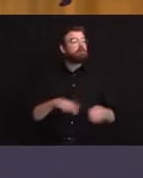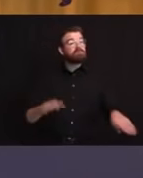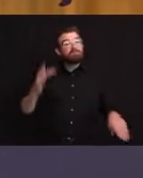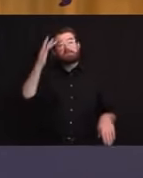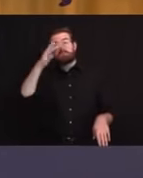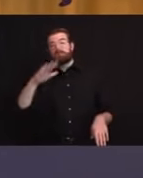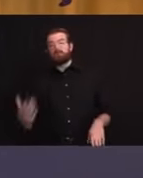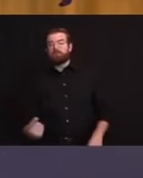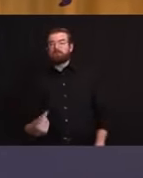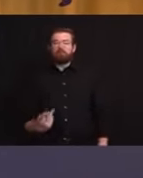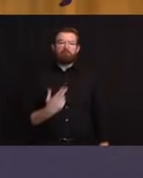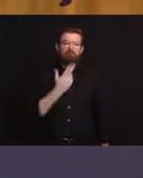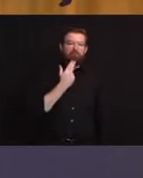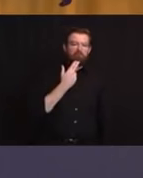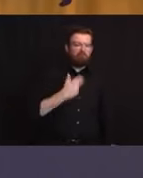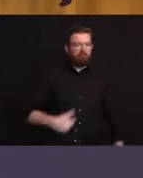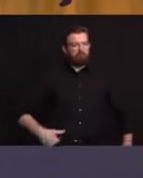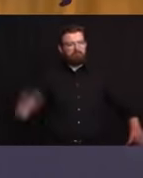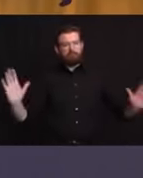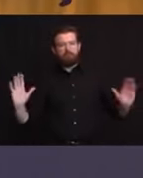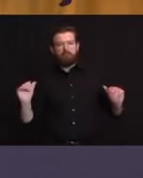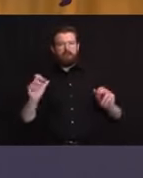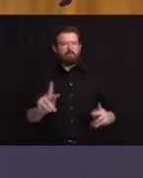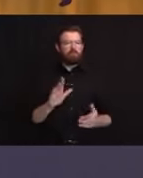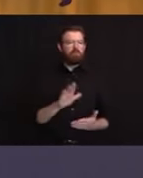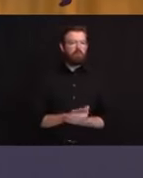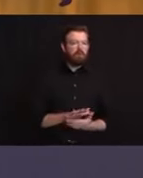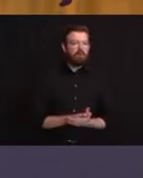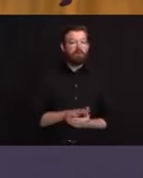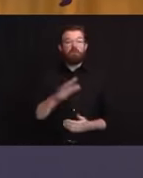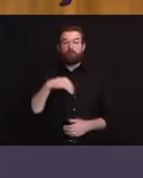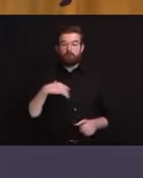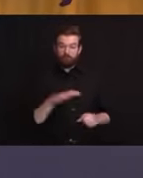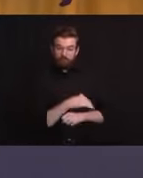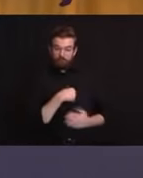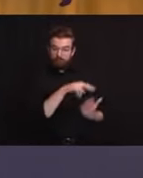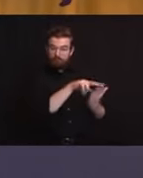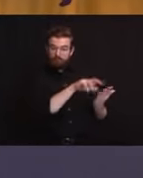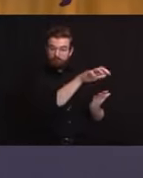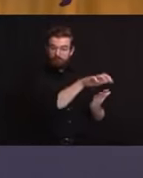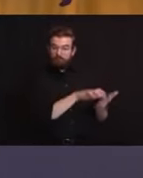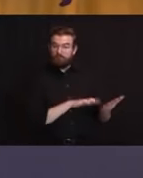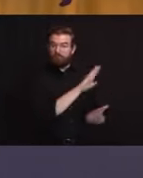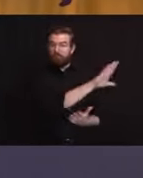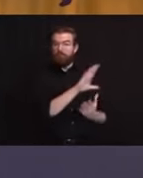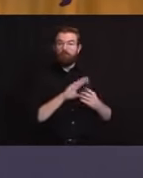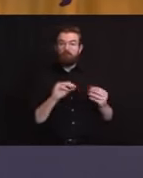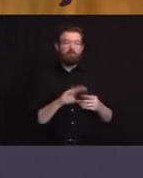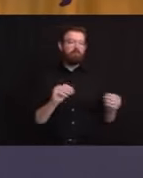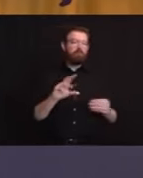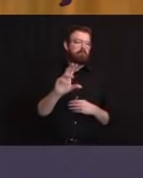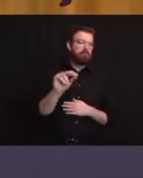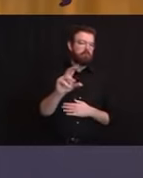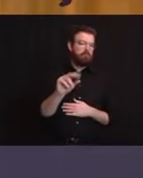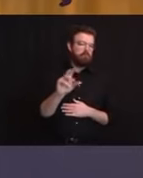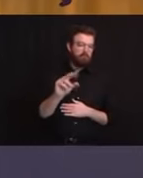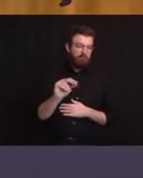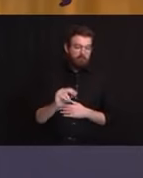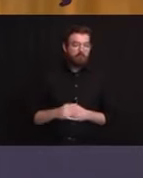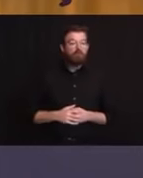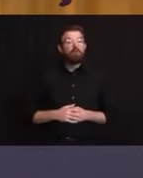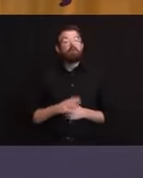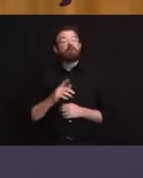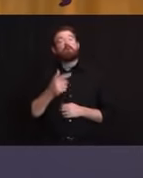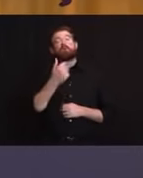did not read that. I would say any loss of life is an extraordinary tragedy, but